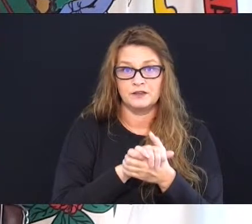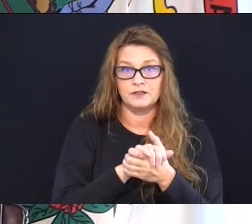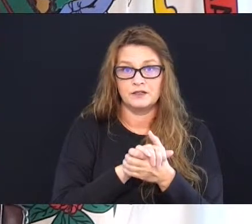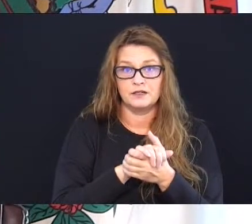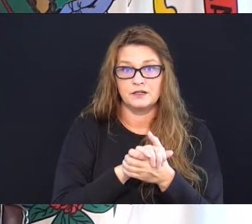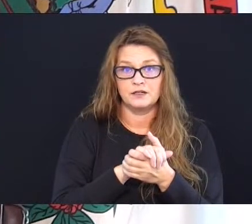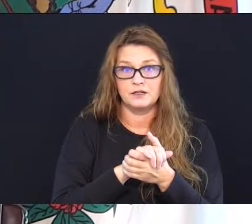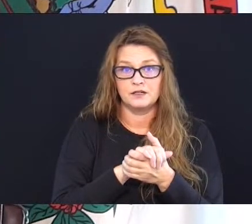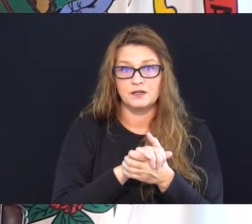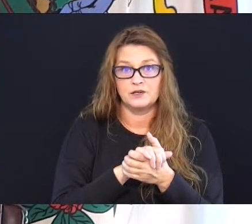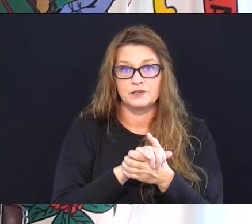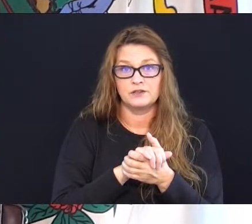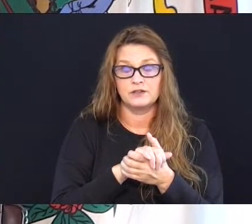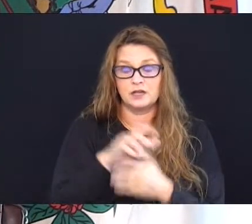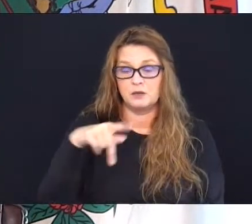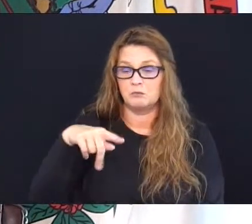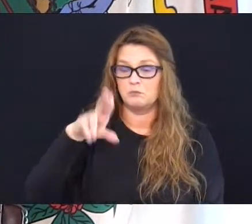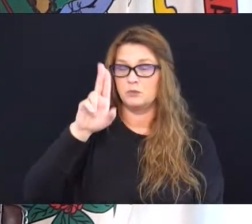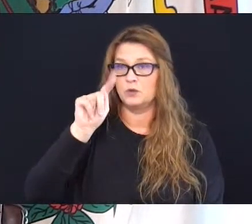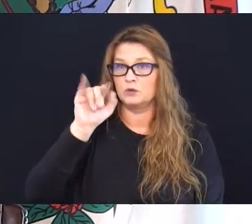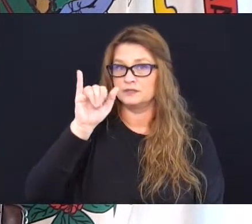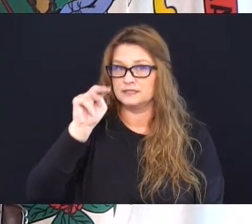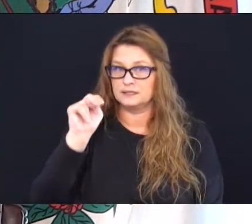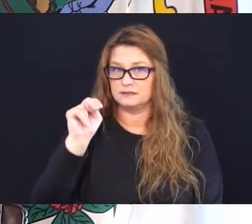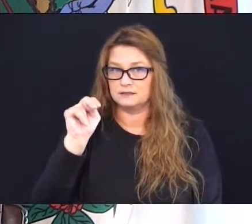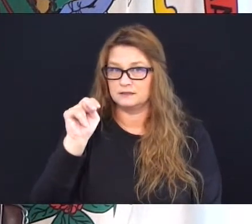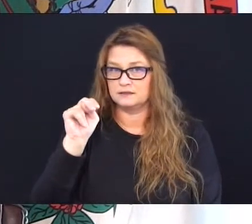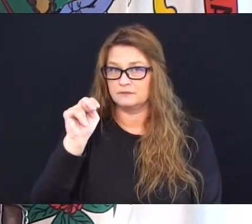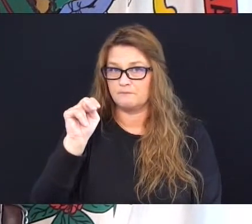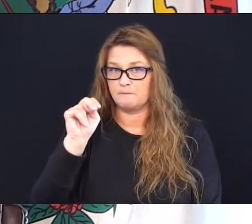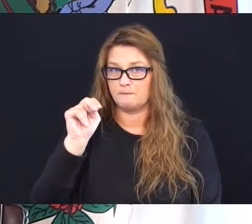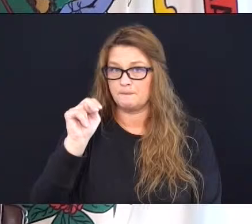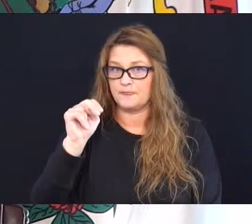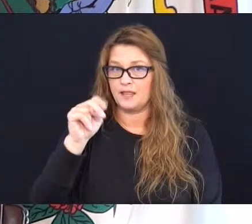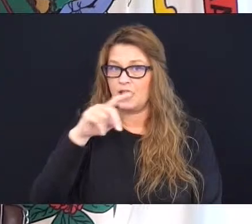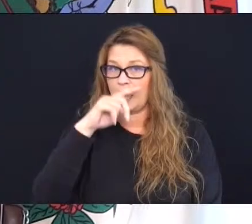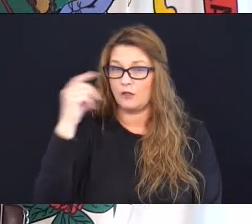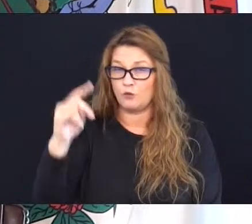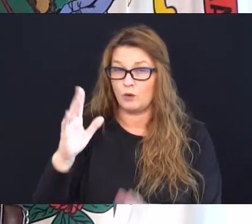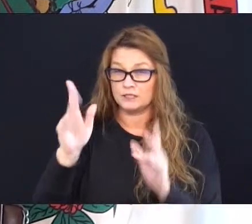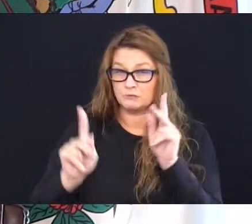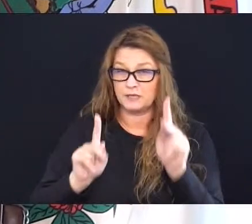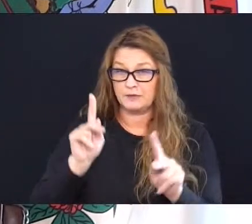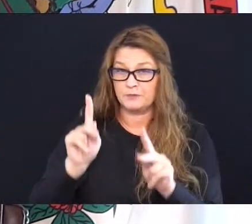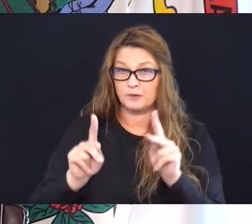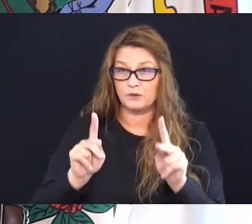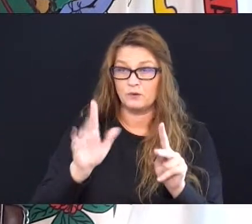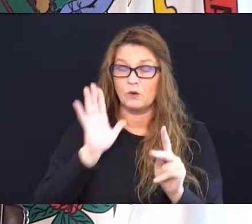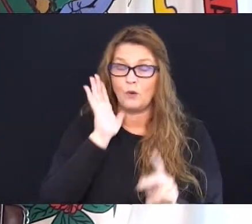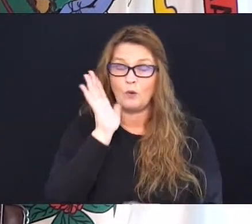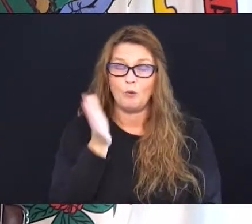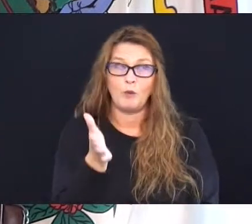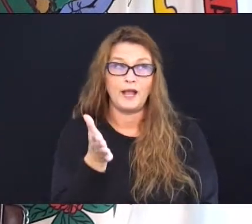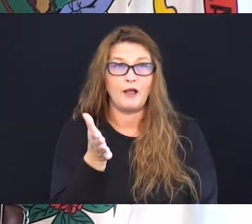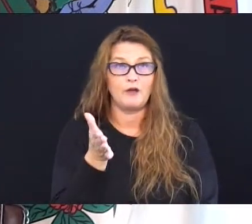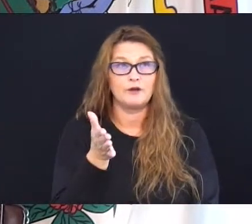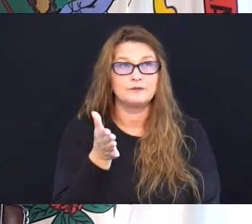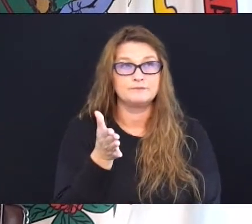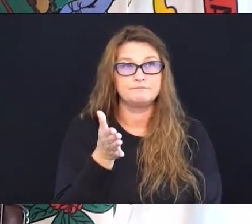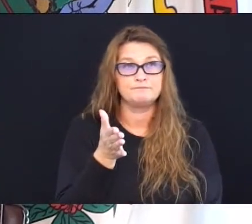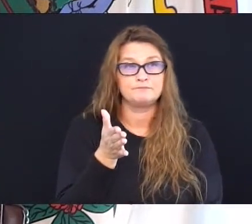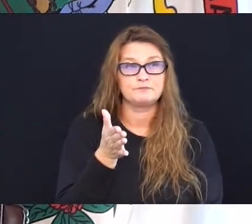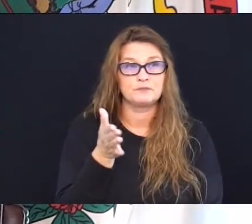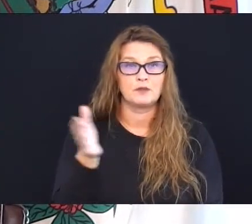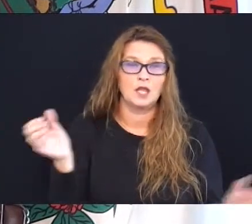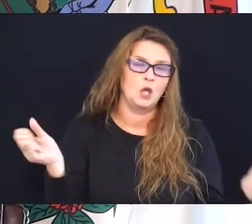that absolutely Putin and the Russians are going to just blow